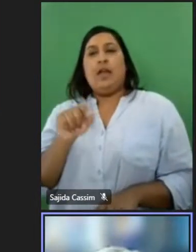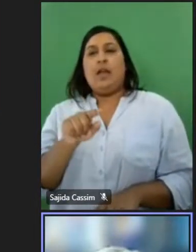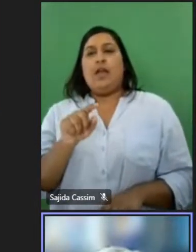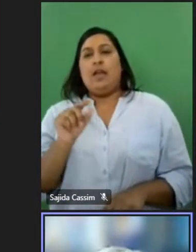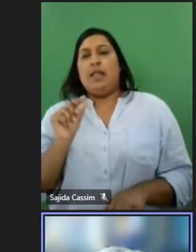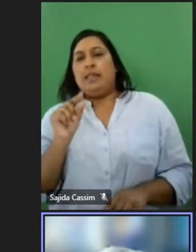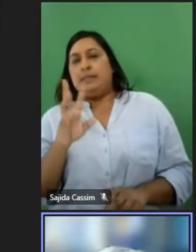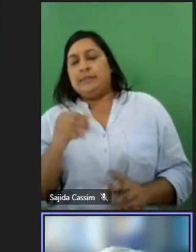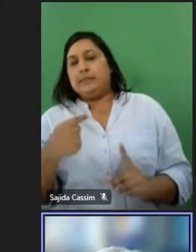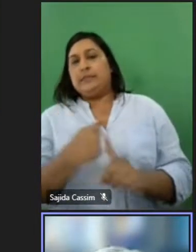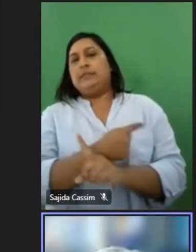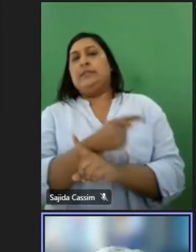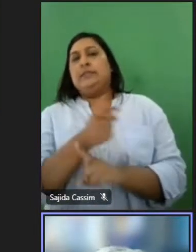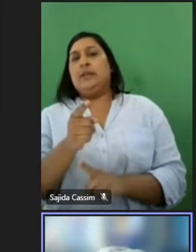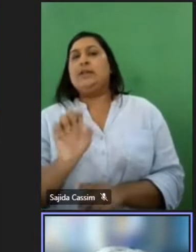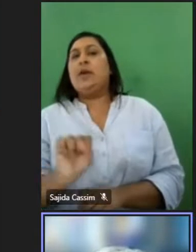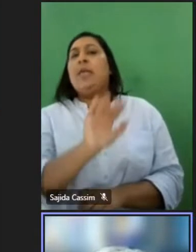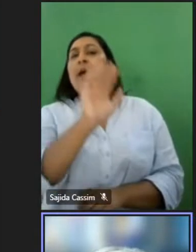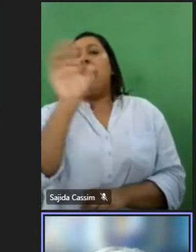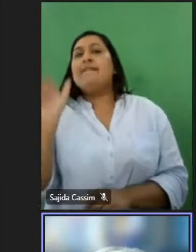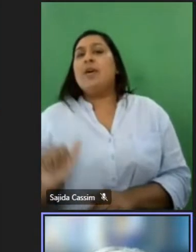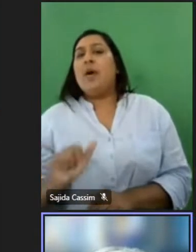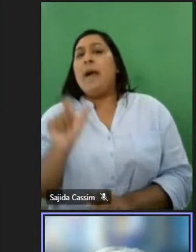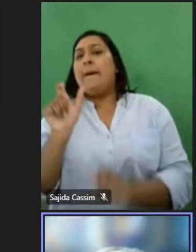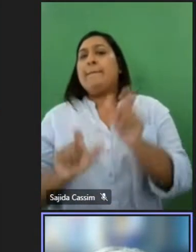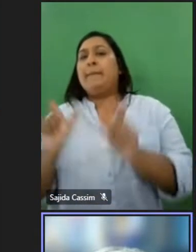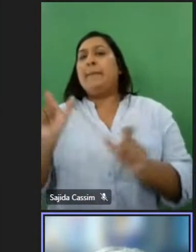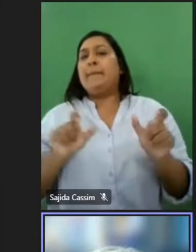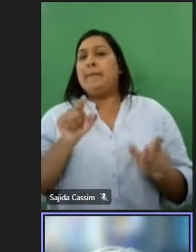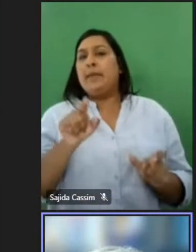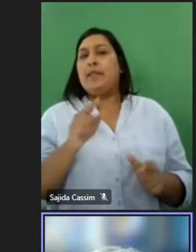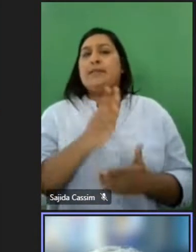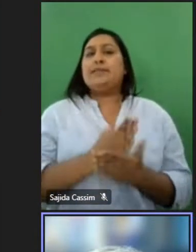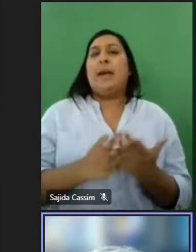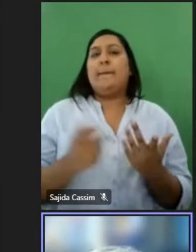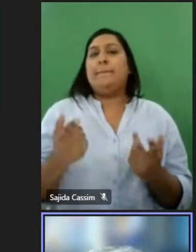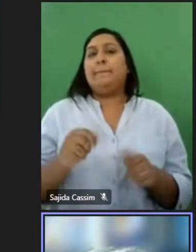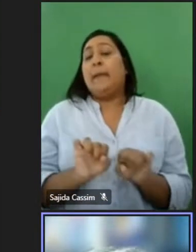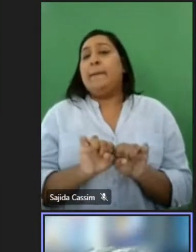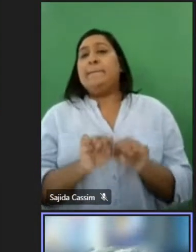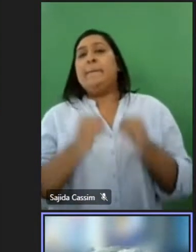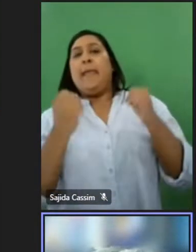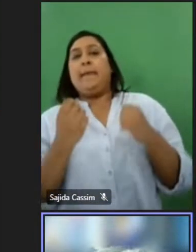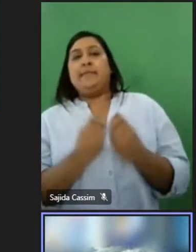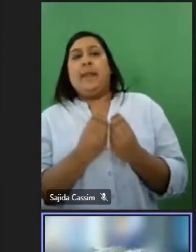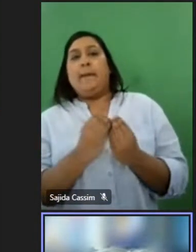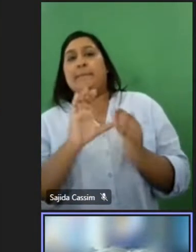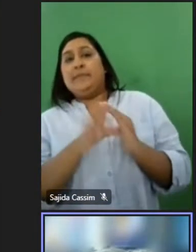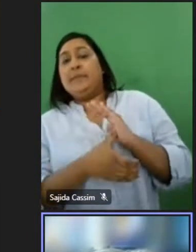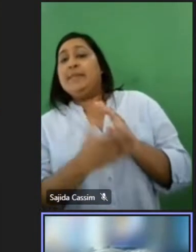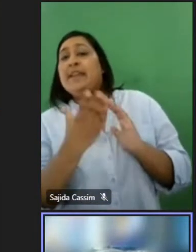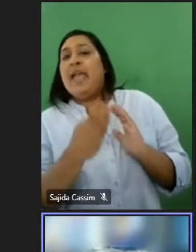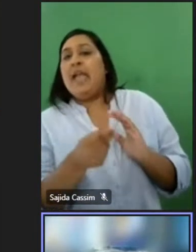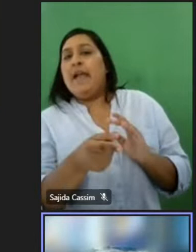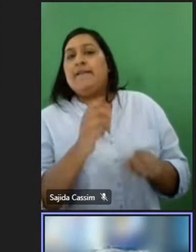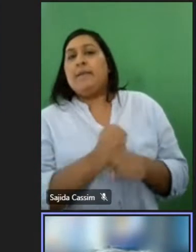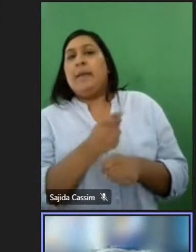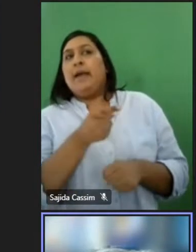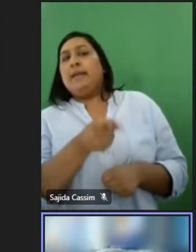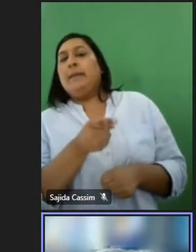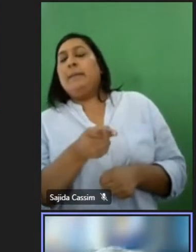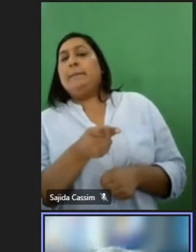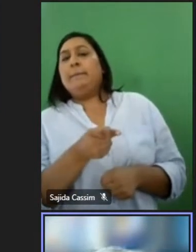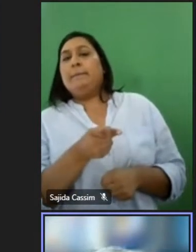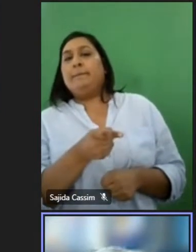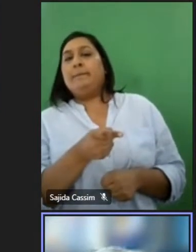South African population have some impairment that could make them disabled